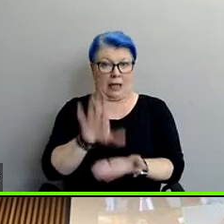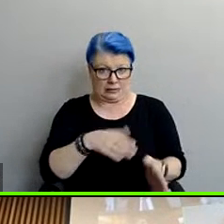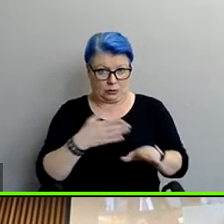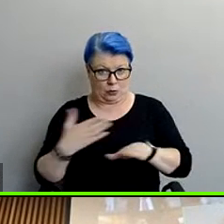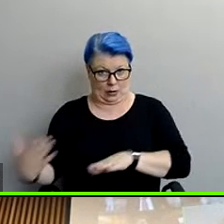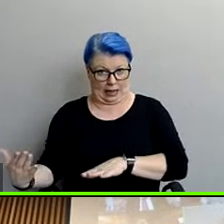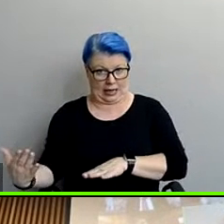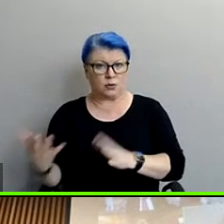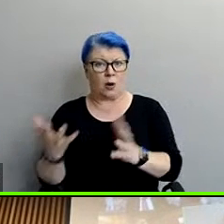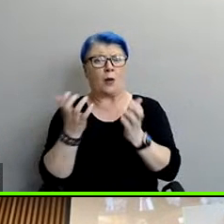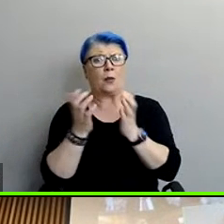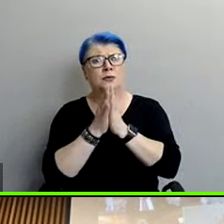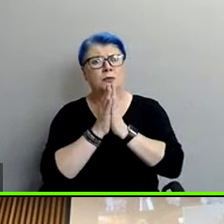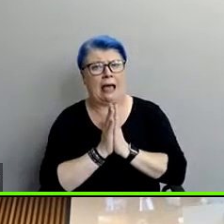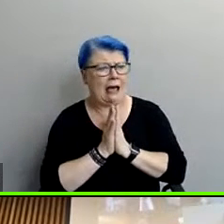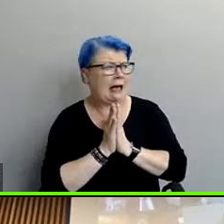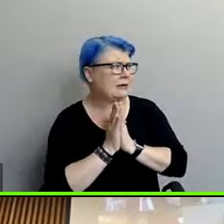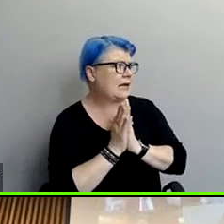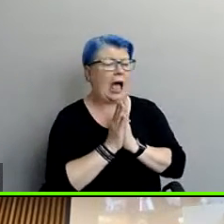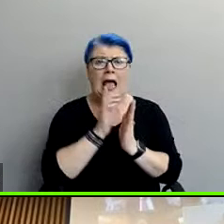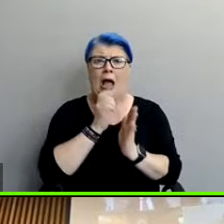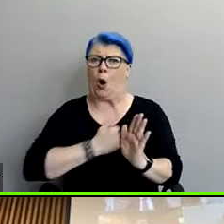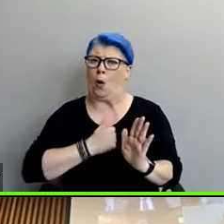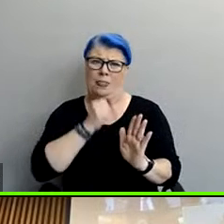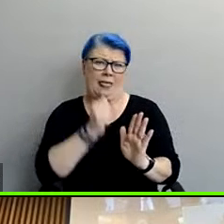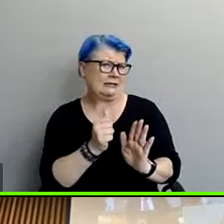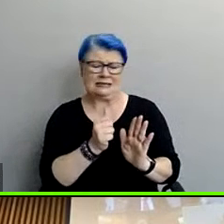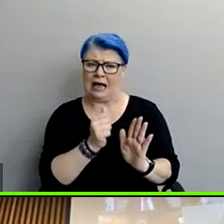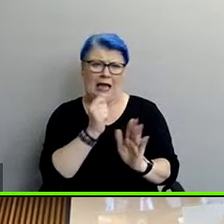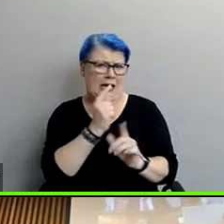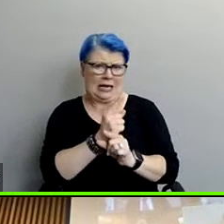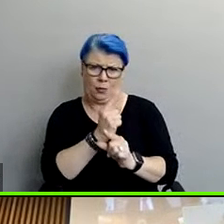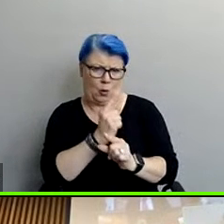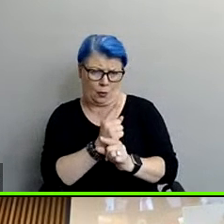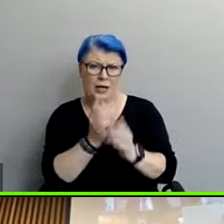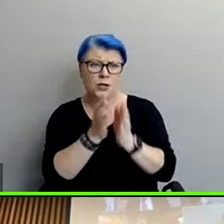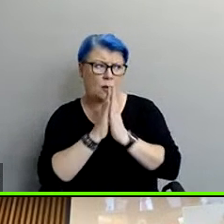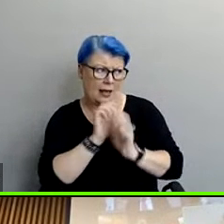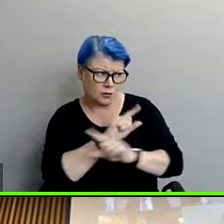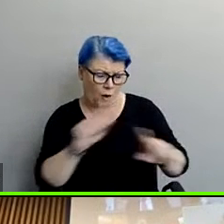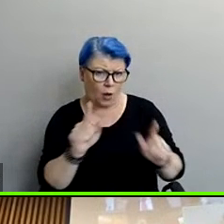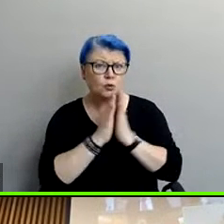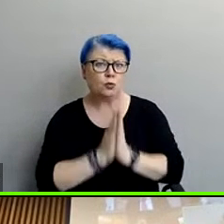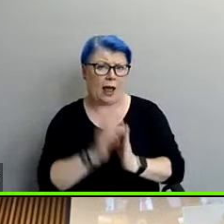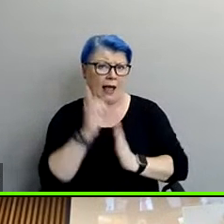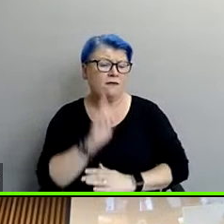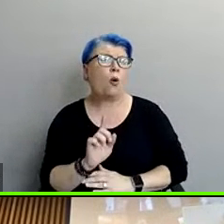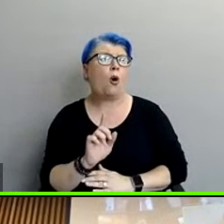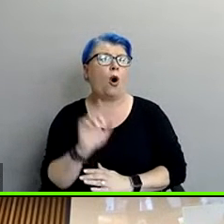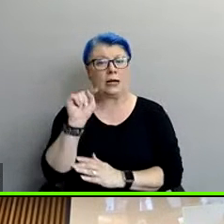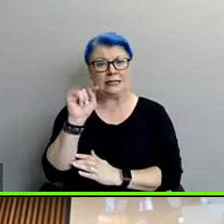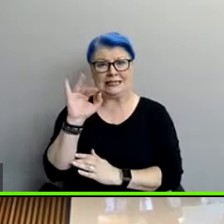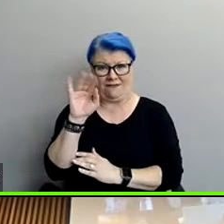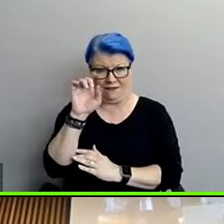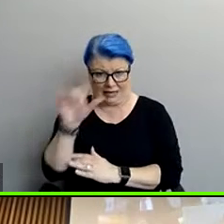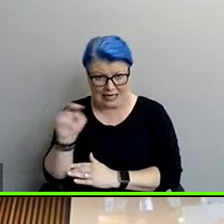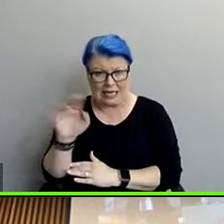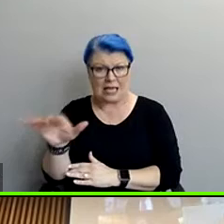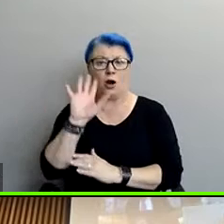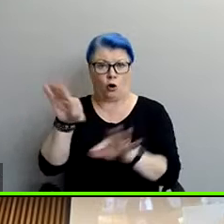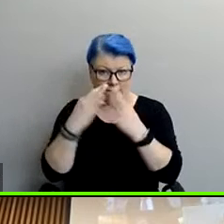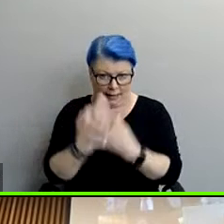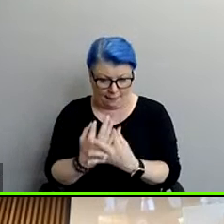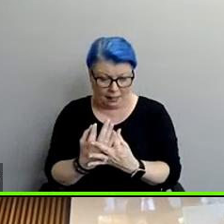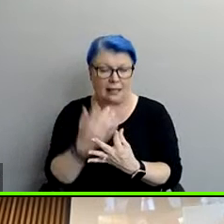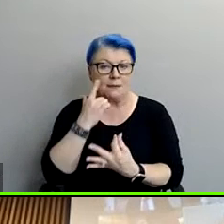I'm going to say it for her, and I apologize if that's inappropriate. Say it for her. I'd also like to ask to excuse her.